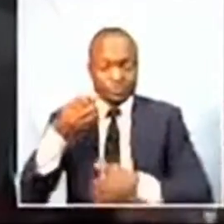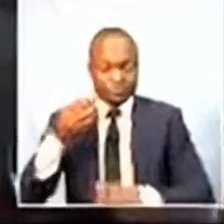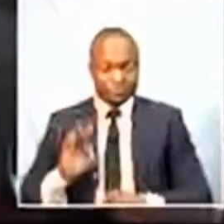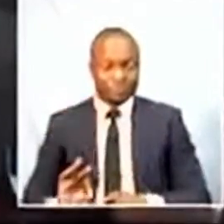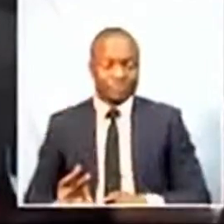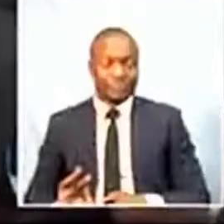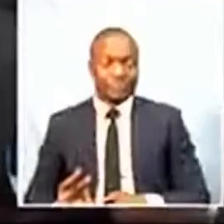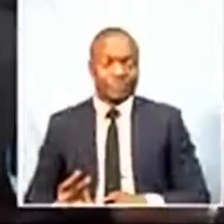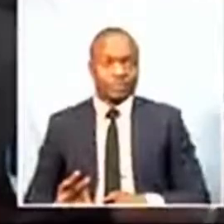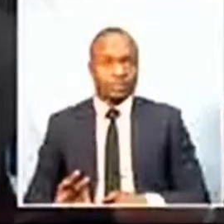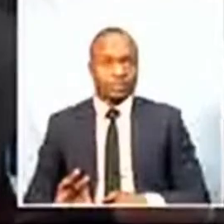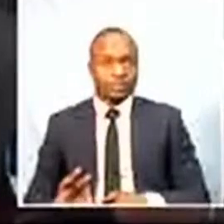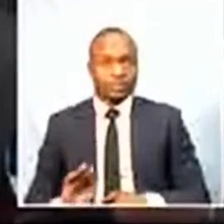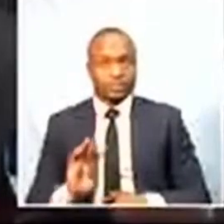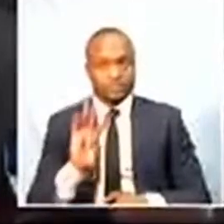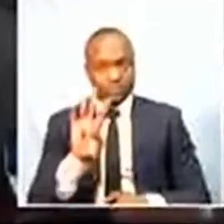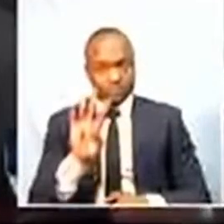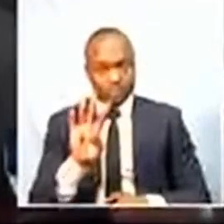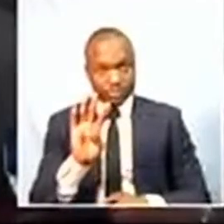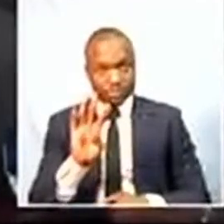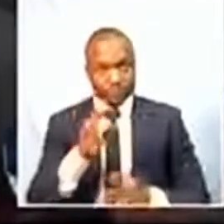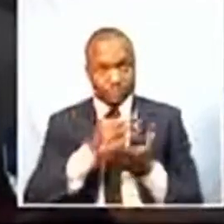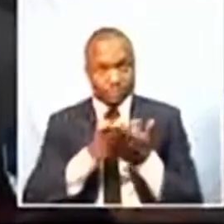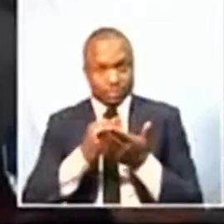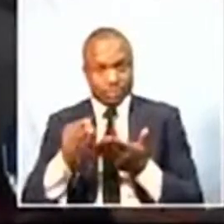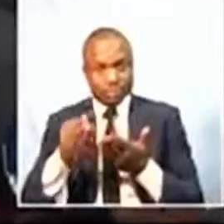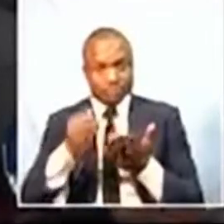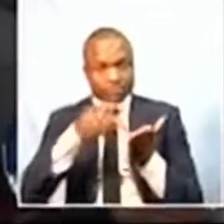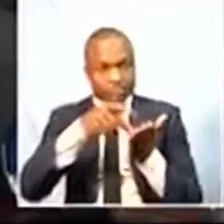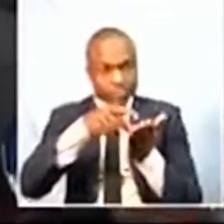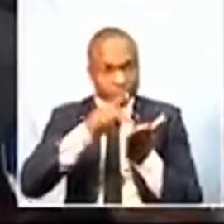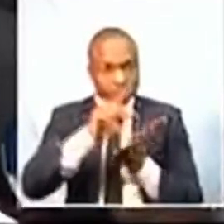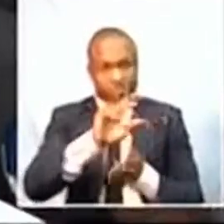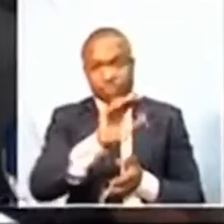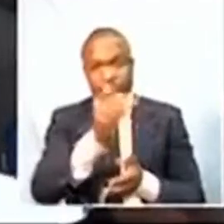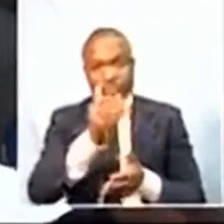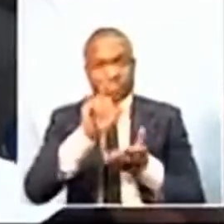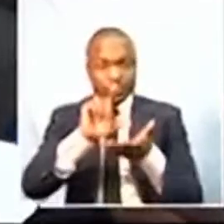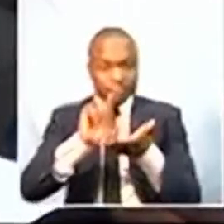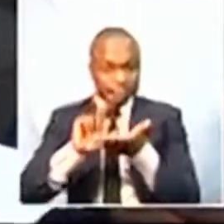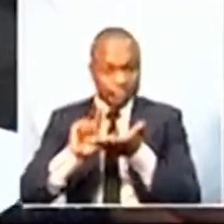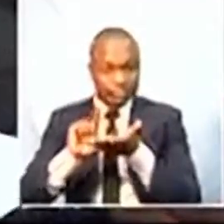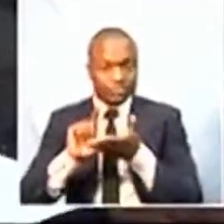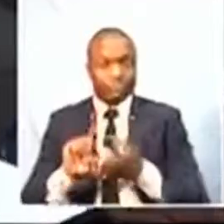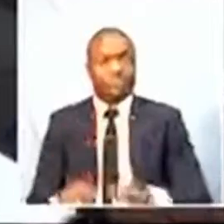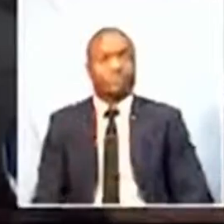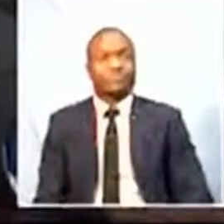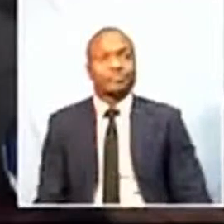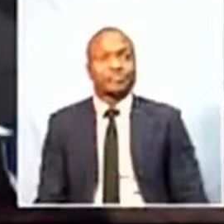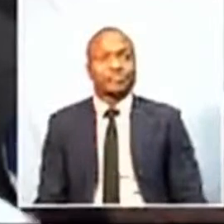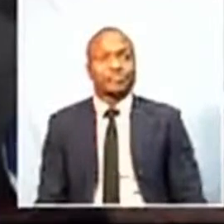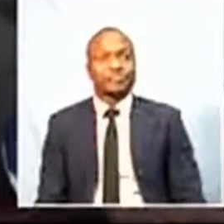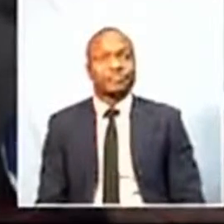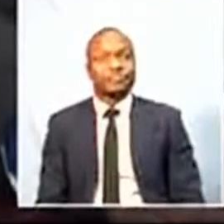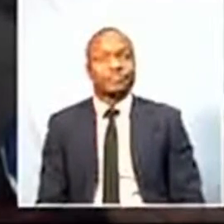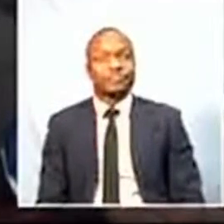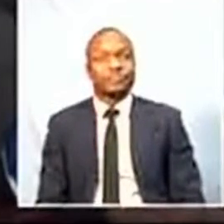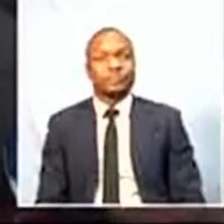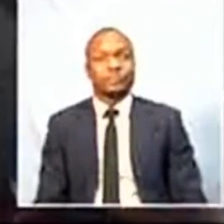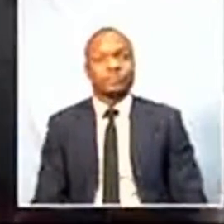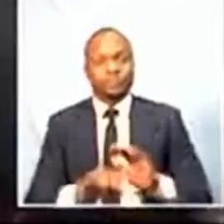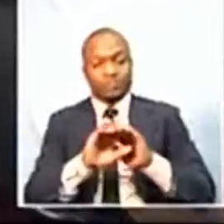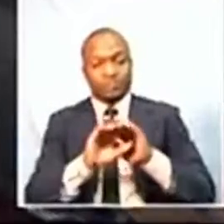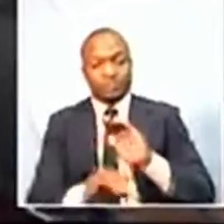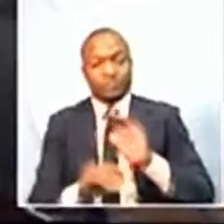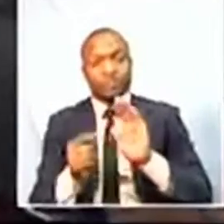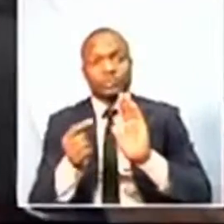beneficiaries. 4, failure to pay back loans. Under this